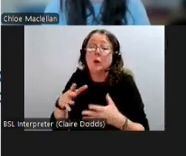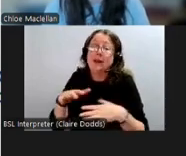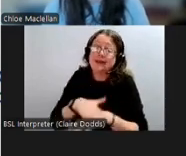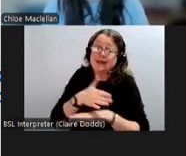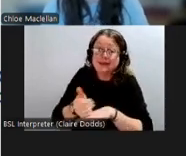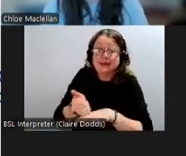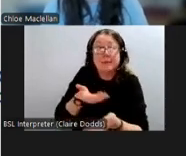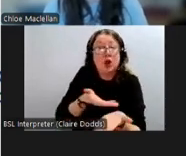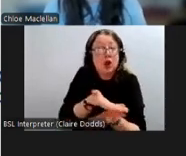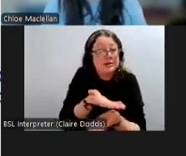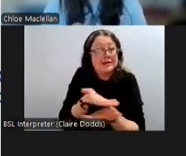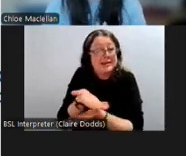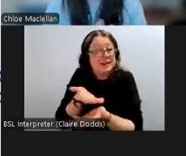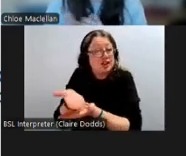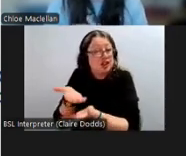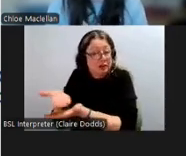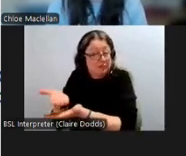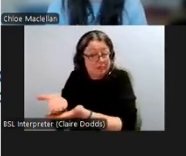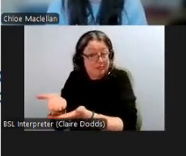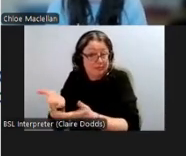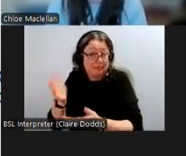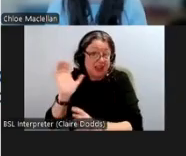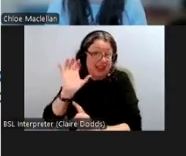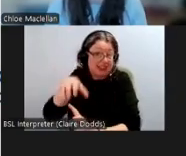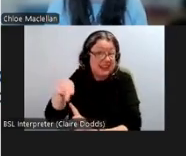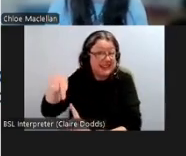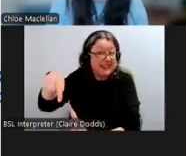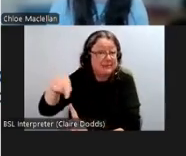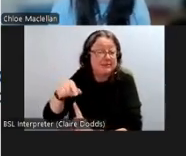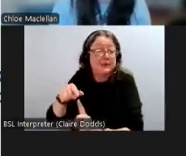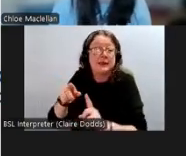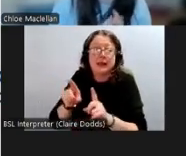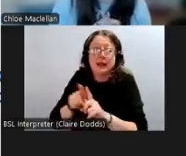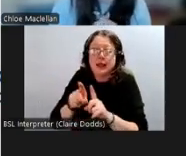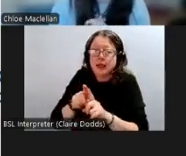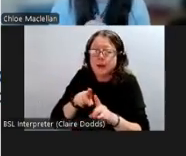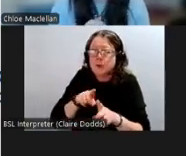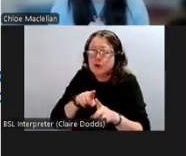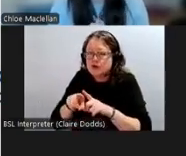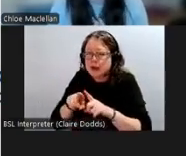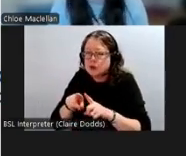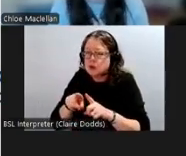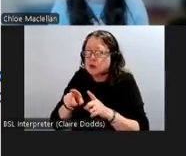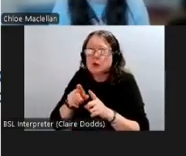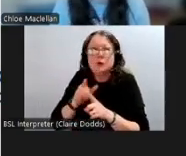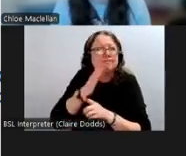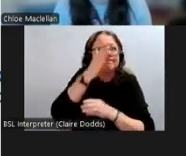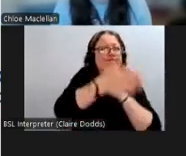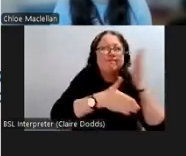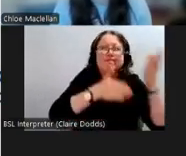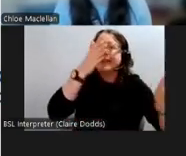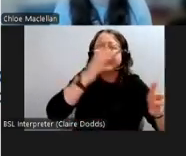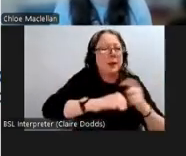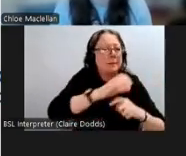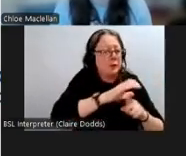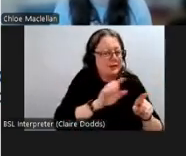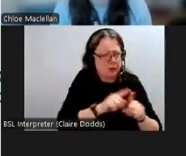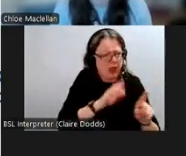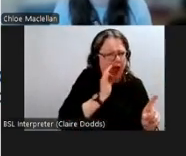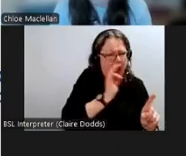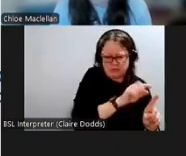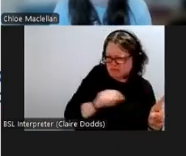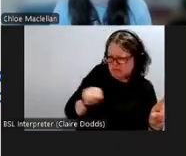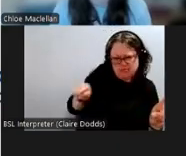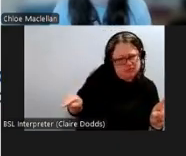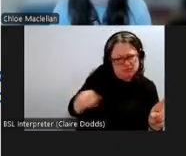well to really understand the voice of the people that aren't going somewhere or aren't engaging with a program or a series of activities, and to understand